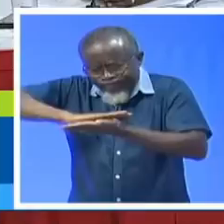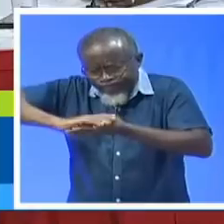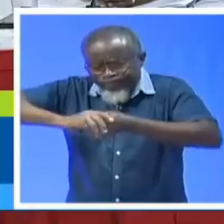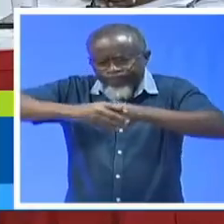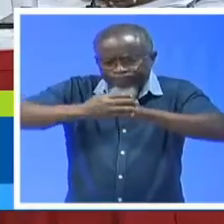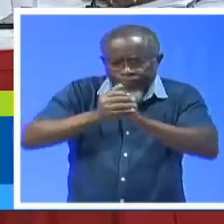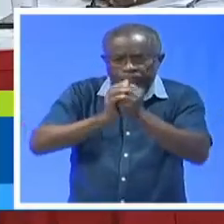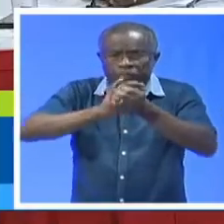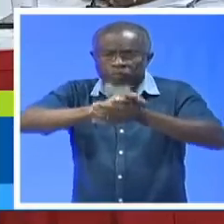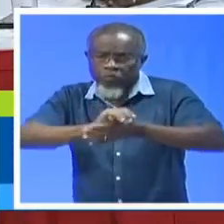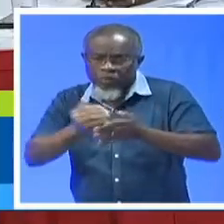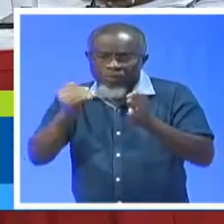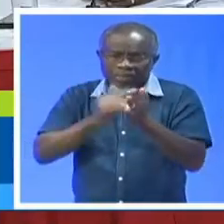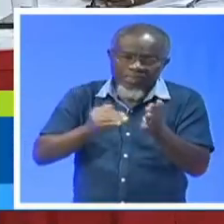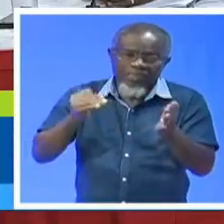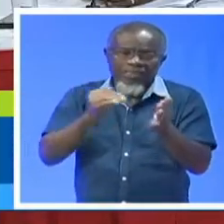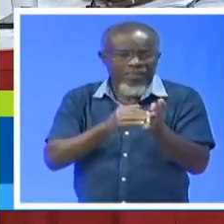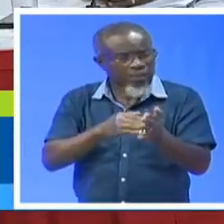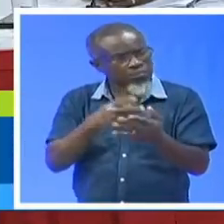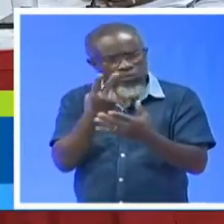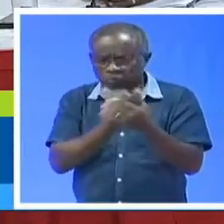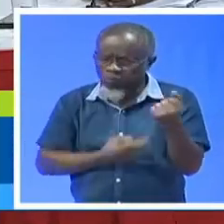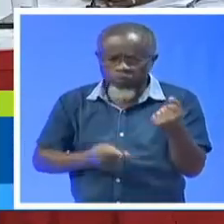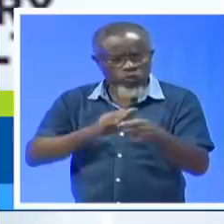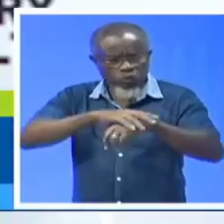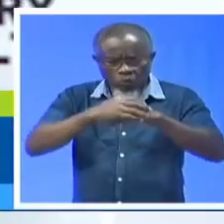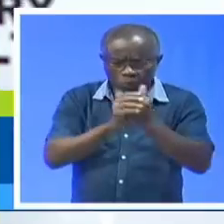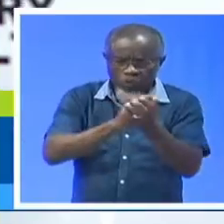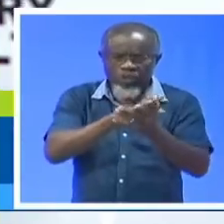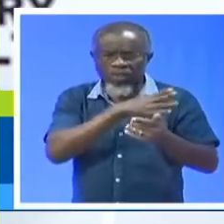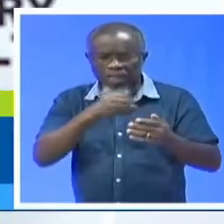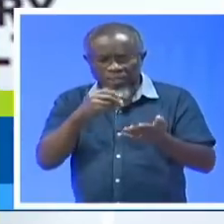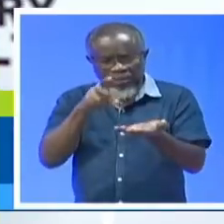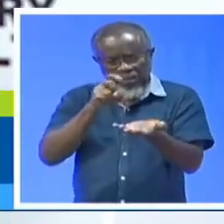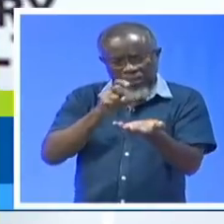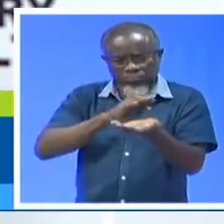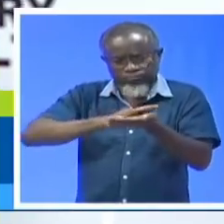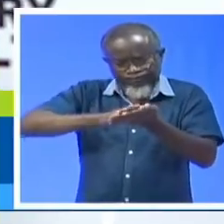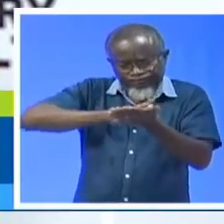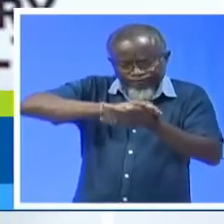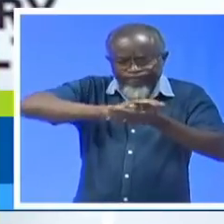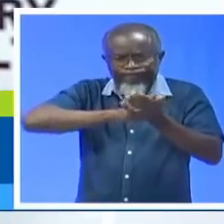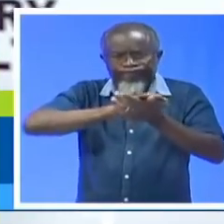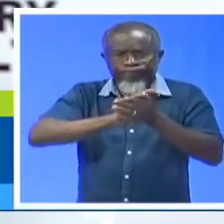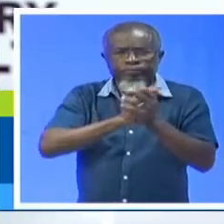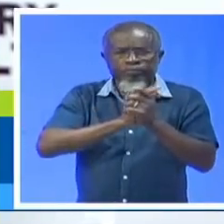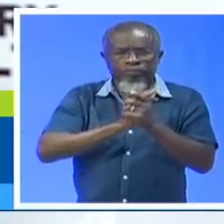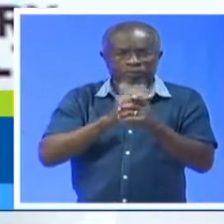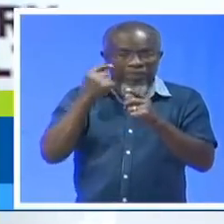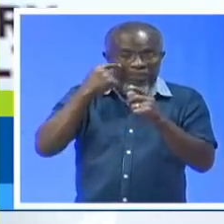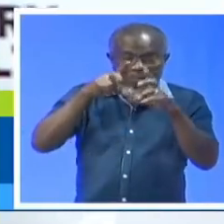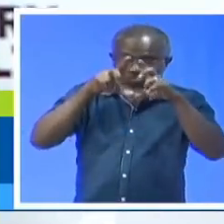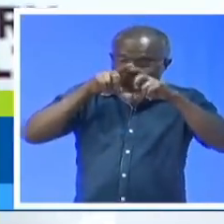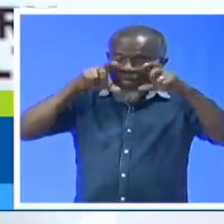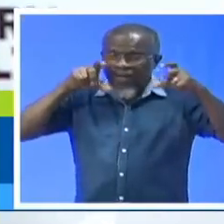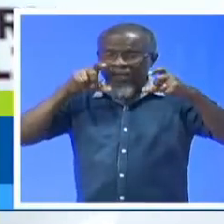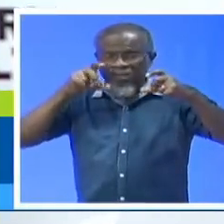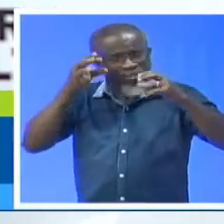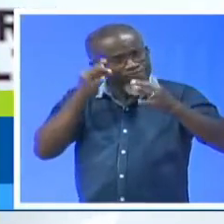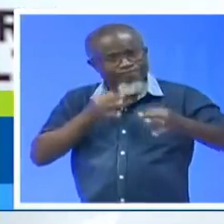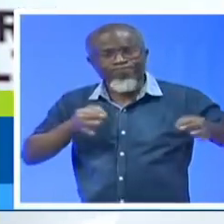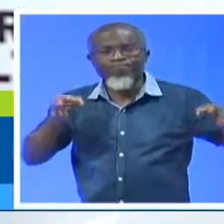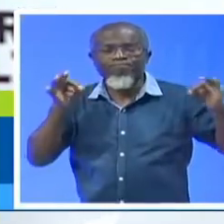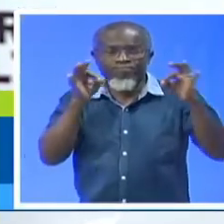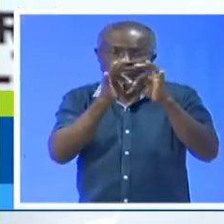possible, whether by washing or sanitizing. This thing, this mask, is going to be so crucial this